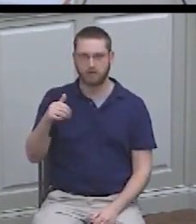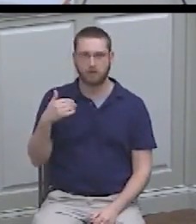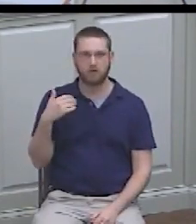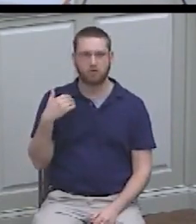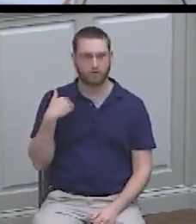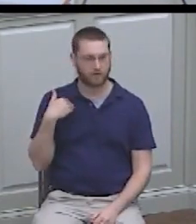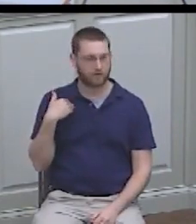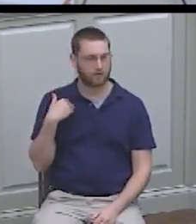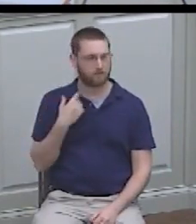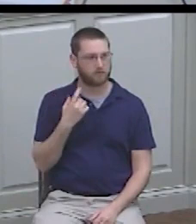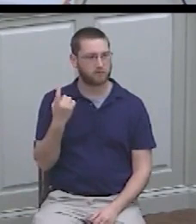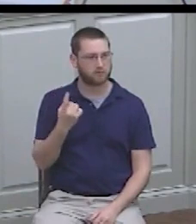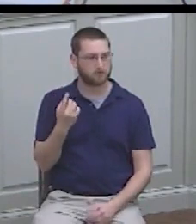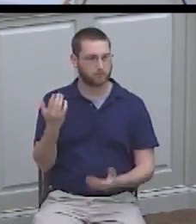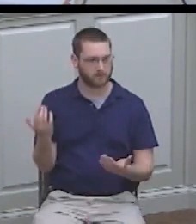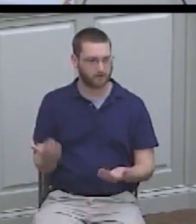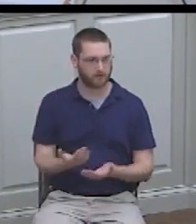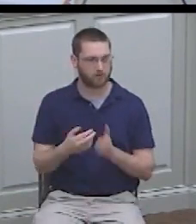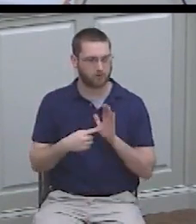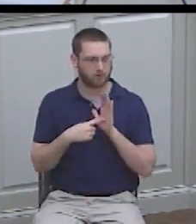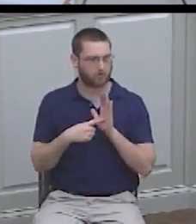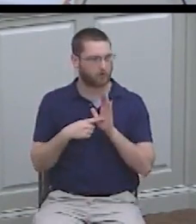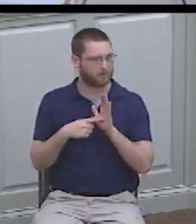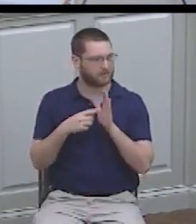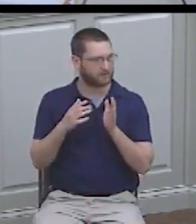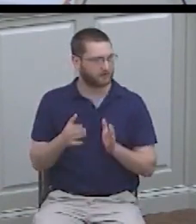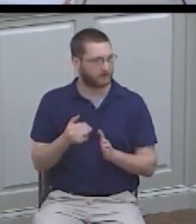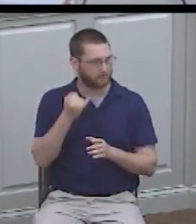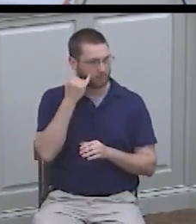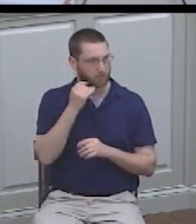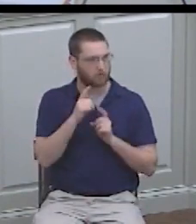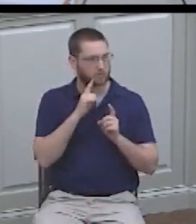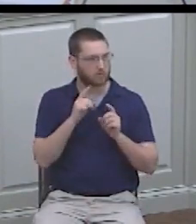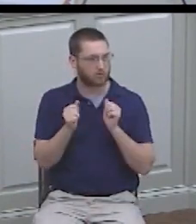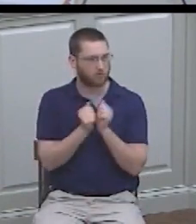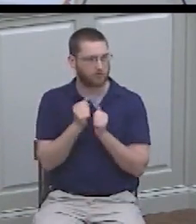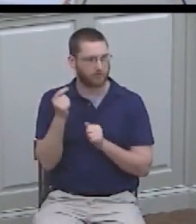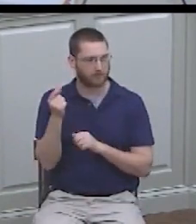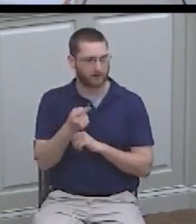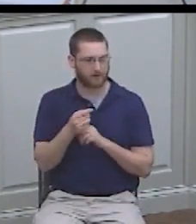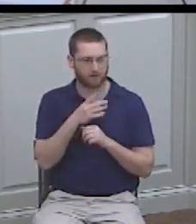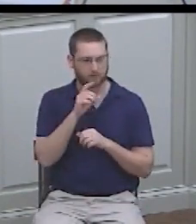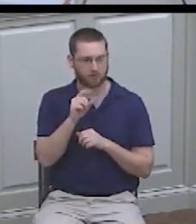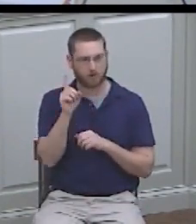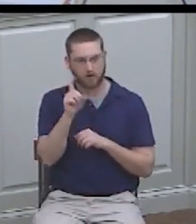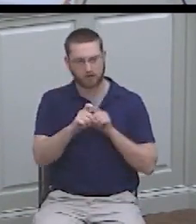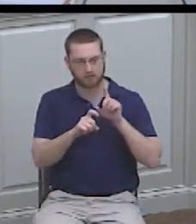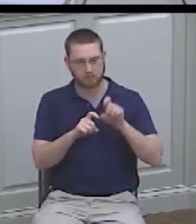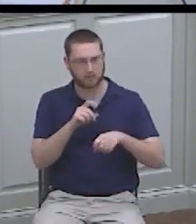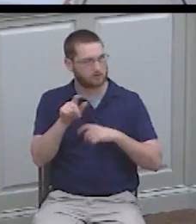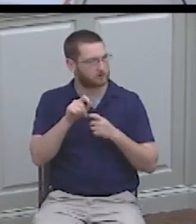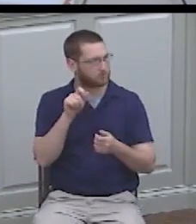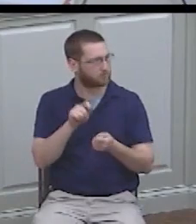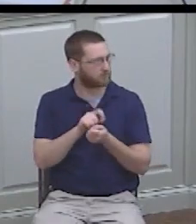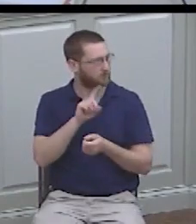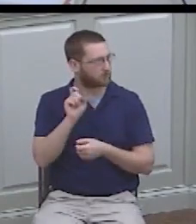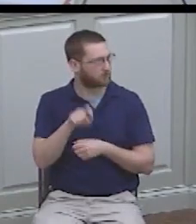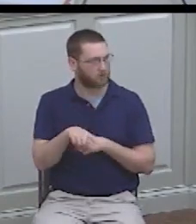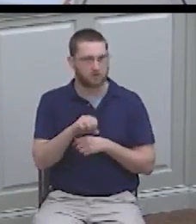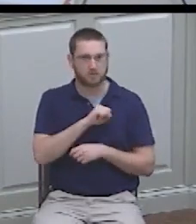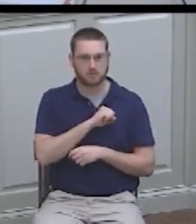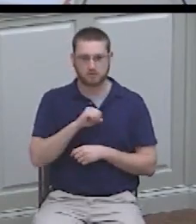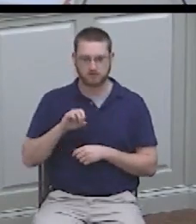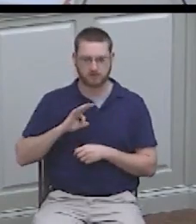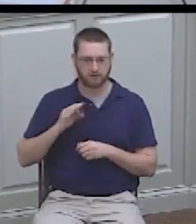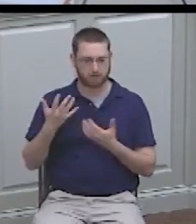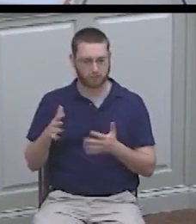individual here tonight. If you would like to speak on that matter, have any particular questions about the contract, staff has reviewed